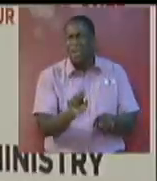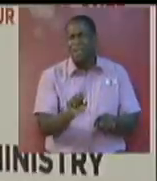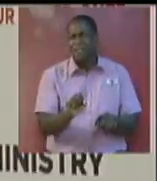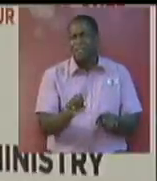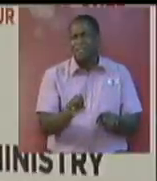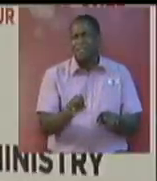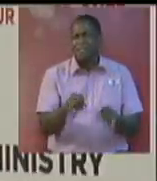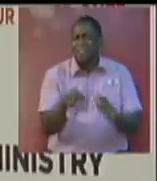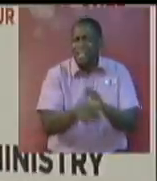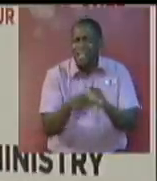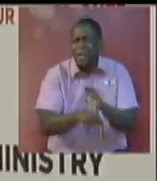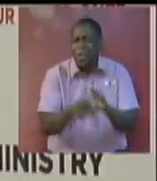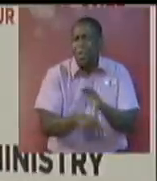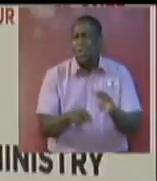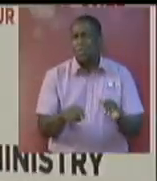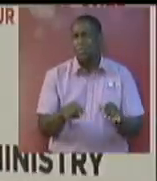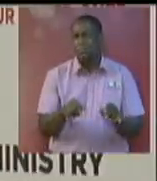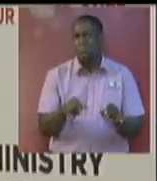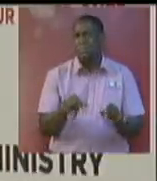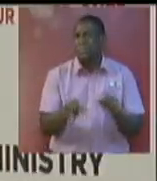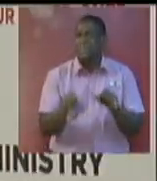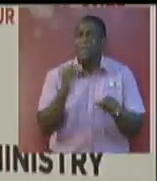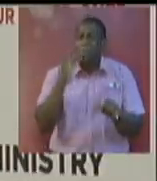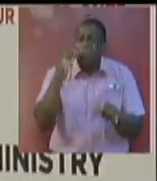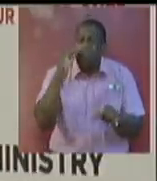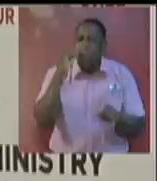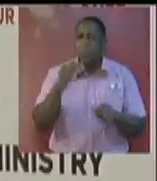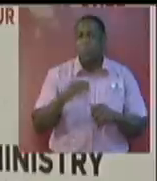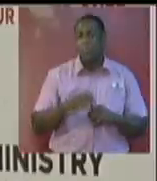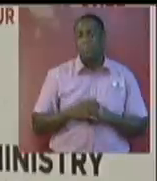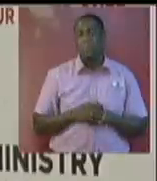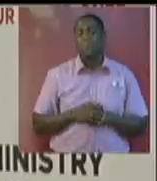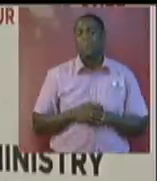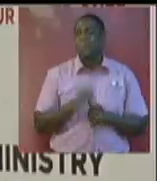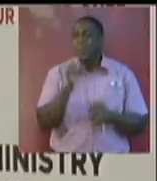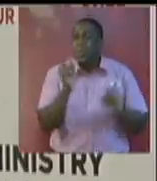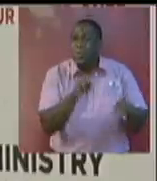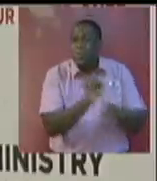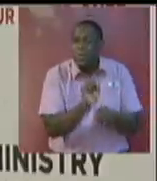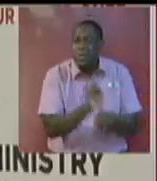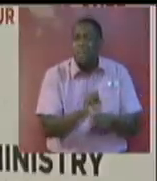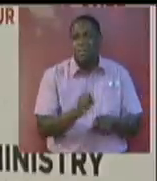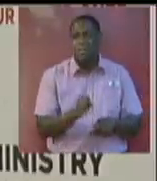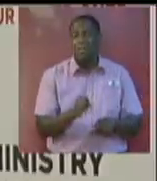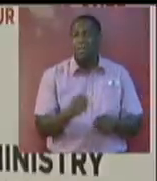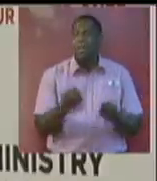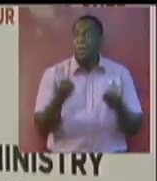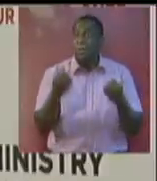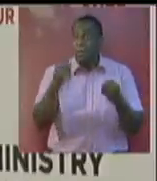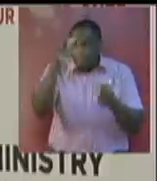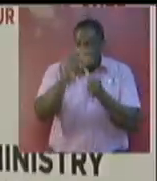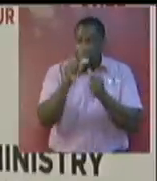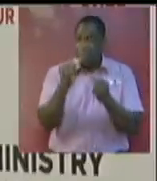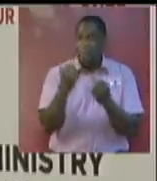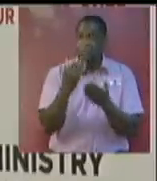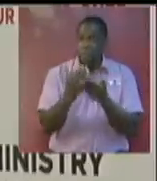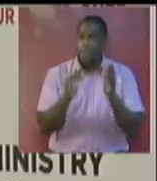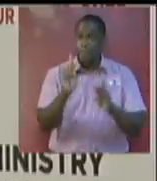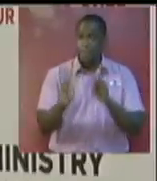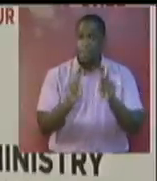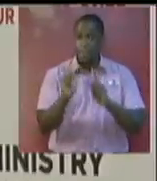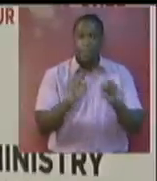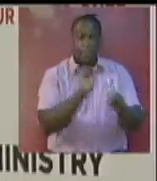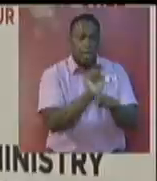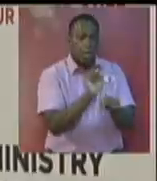people who went out to work, and some of these people are working in very populated environments, and so they become the source